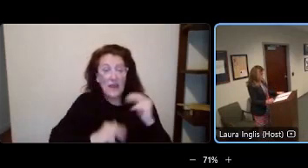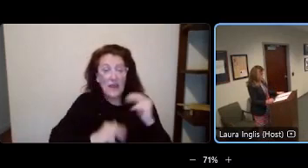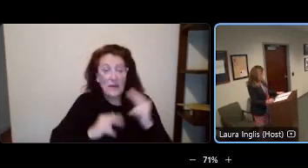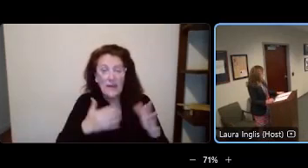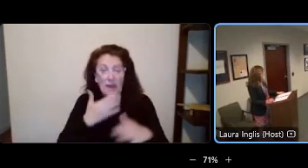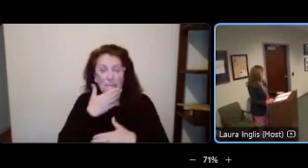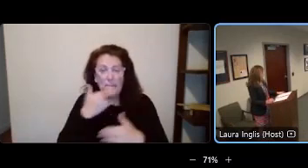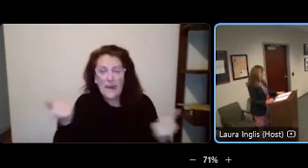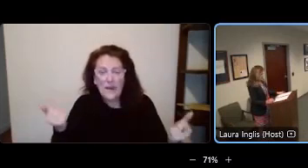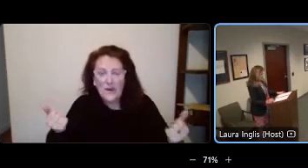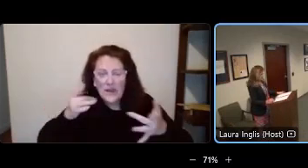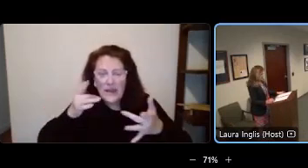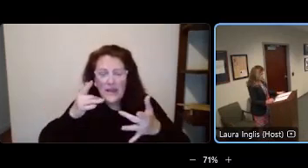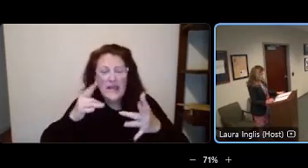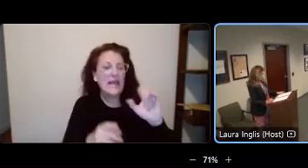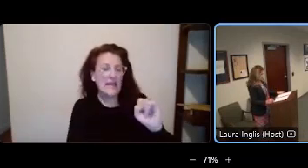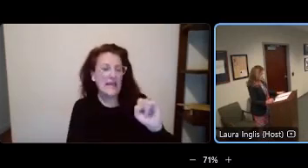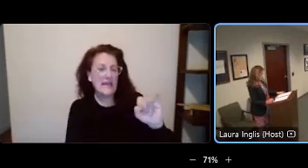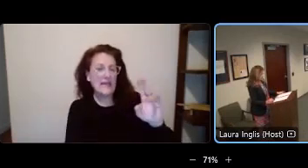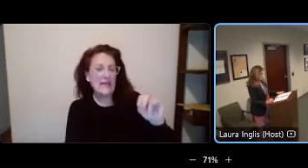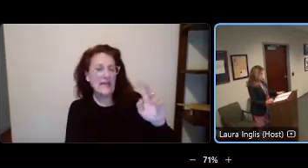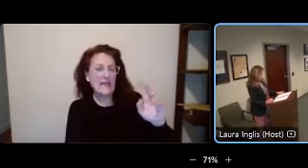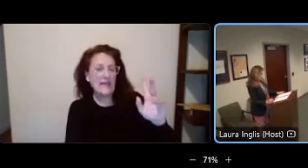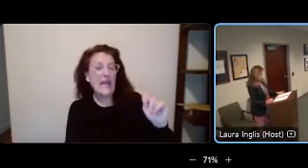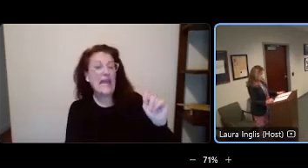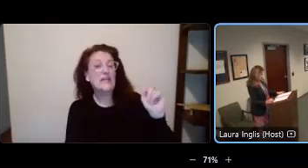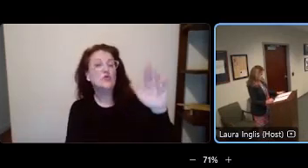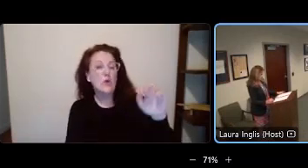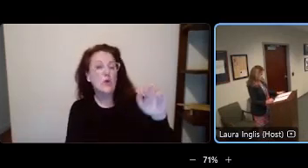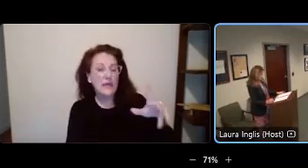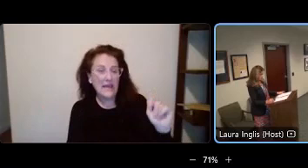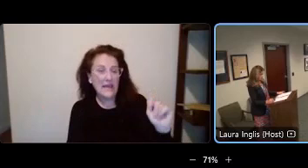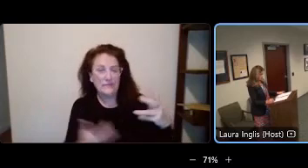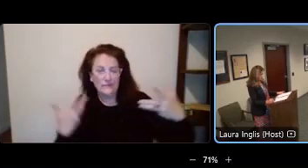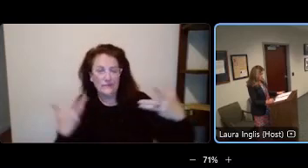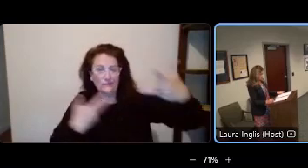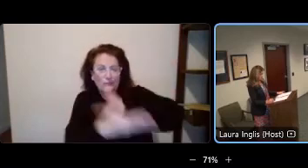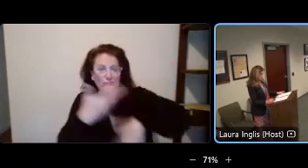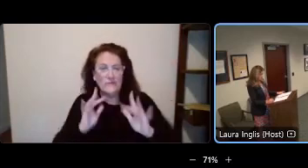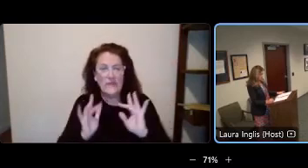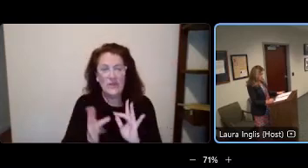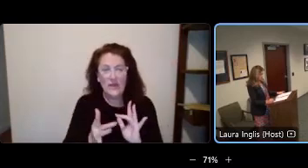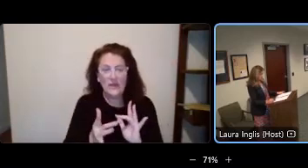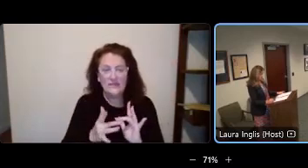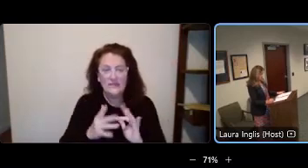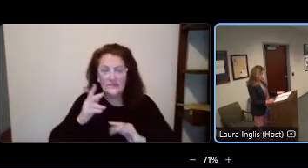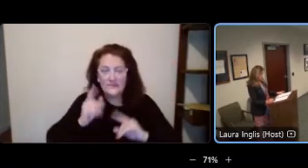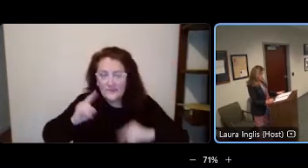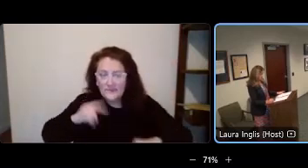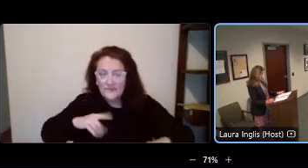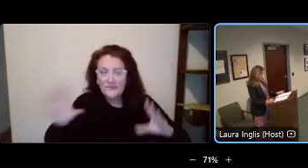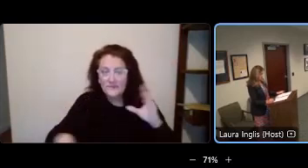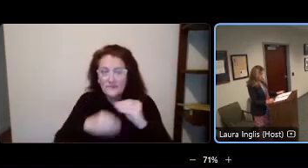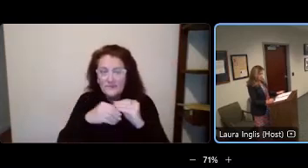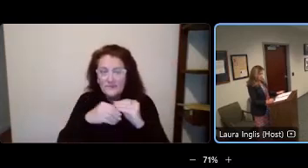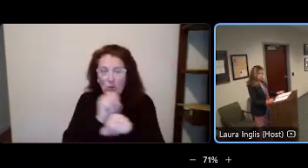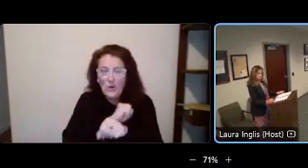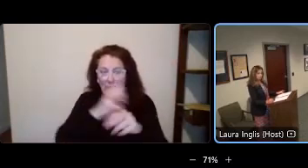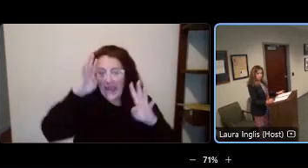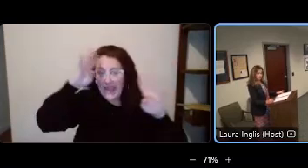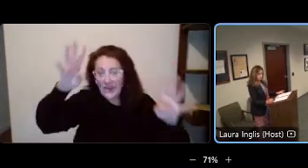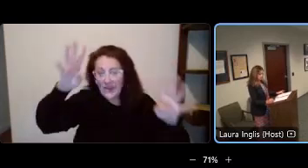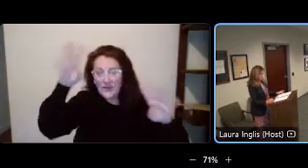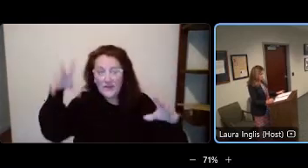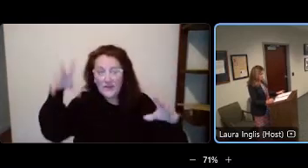To facilitate communication and collaboration across and within board units and divisions, we've been working with the Office of Innovation to create